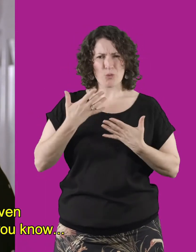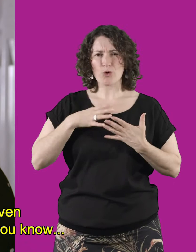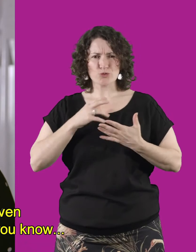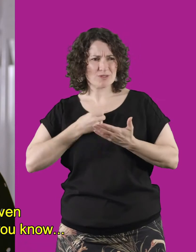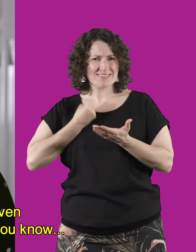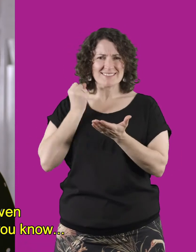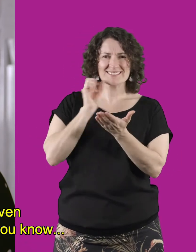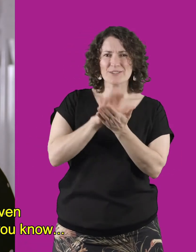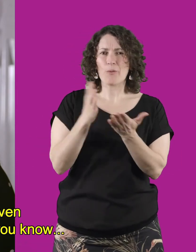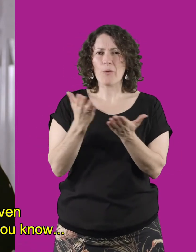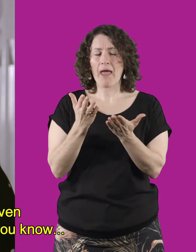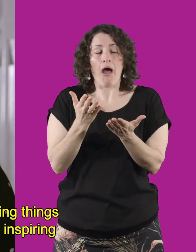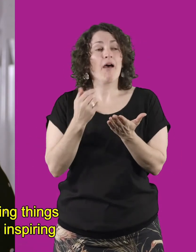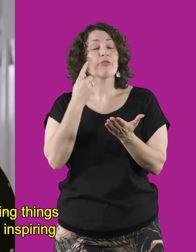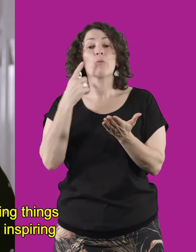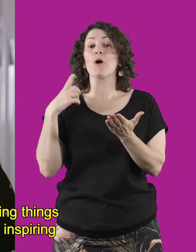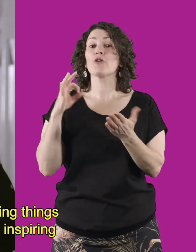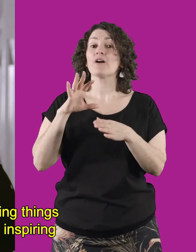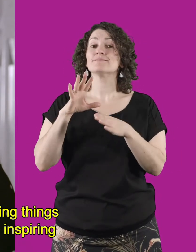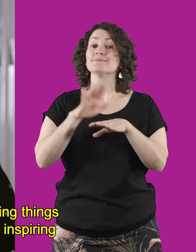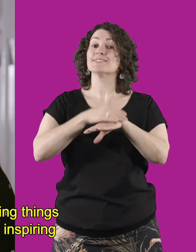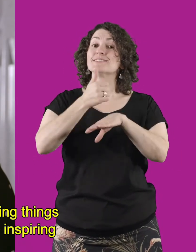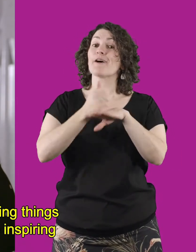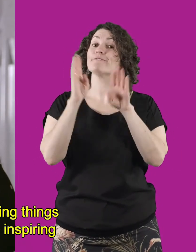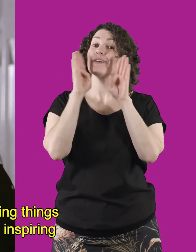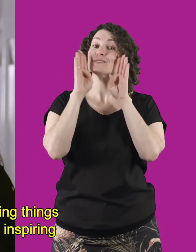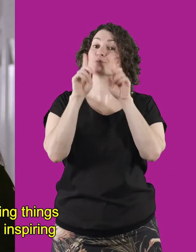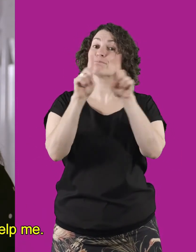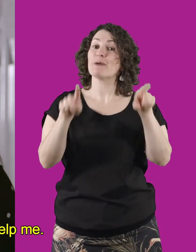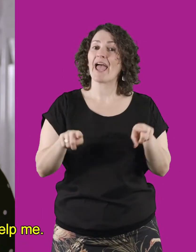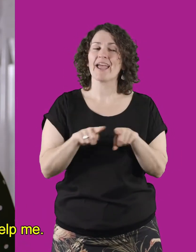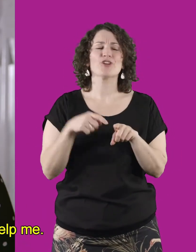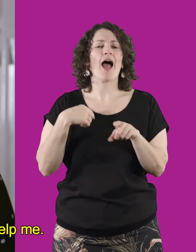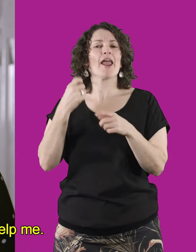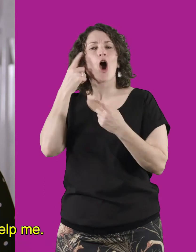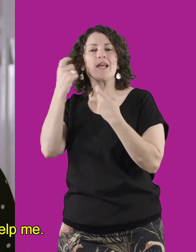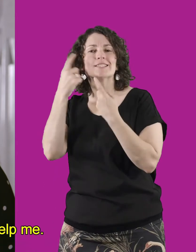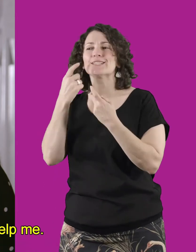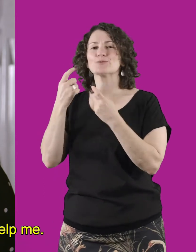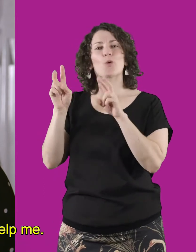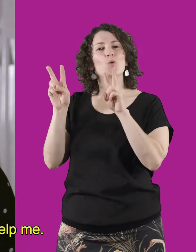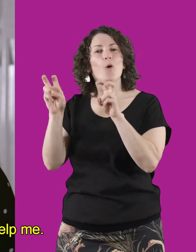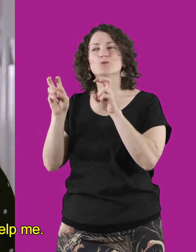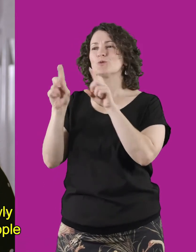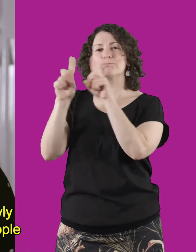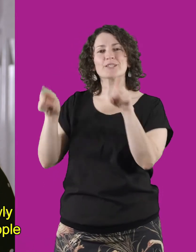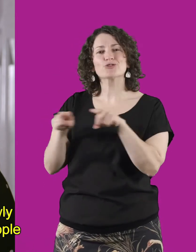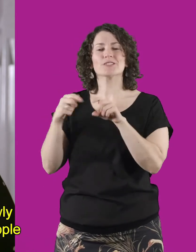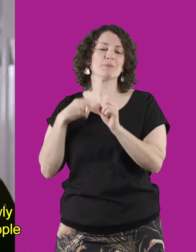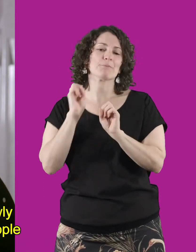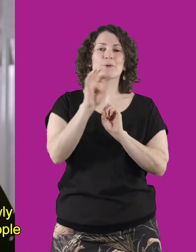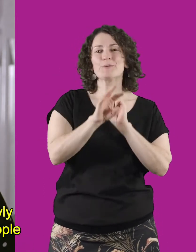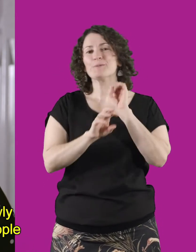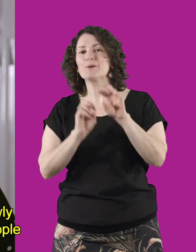expect anyone to, you know, but I was just sharing things that I thought were inspiring and that would help me. And